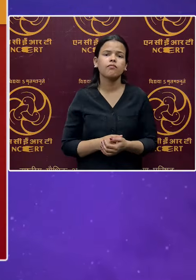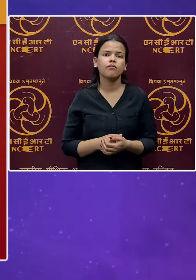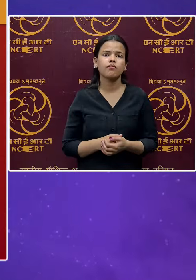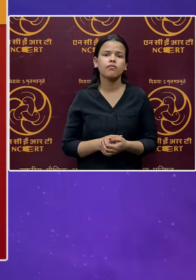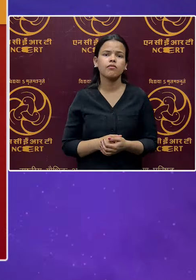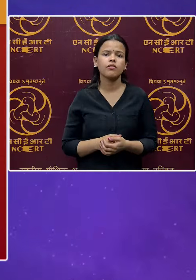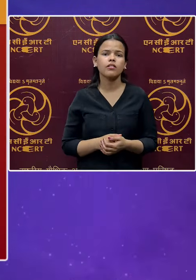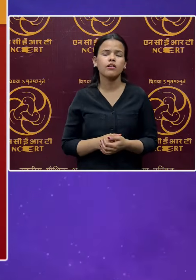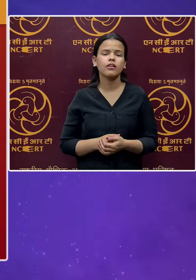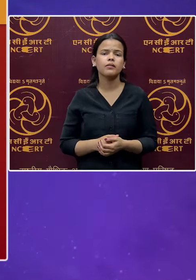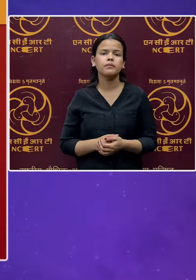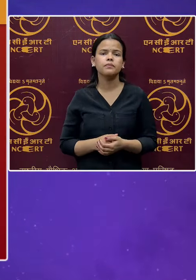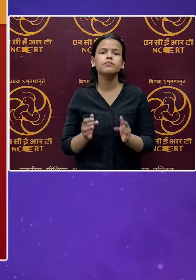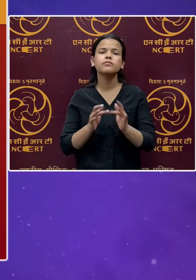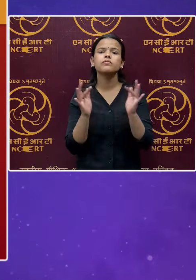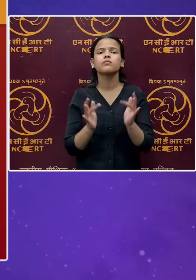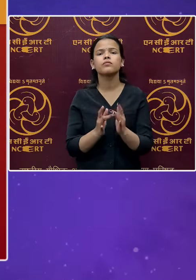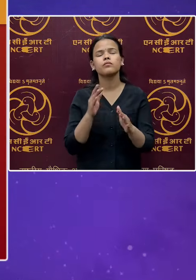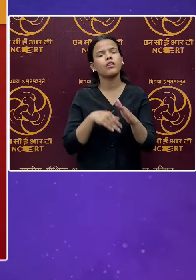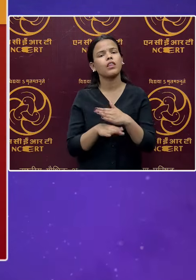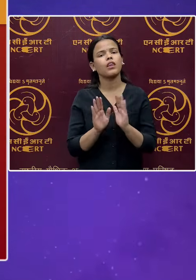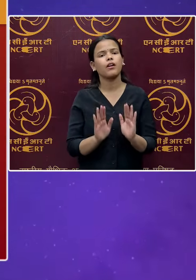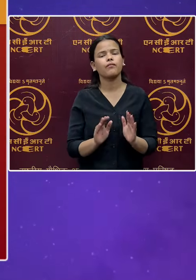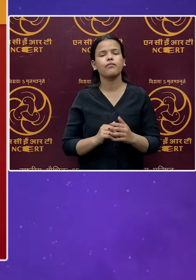sorting out any online course platform.